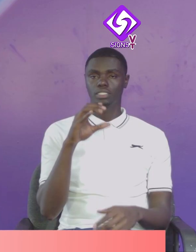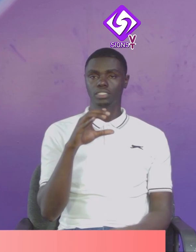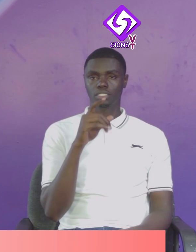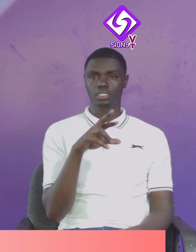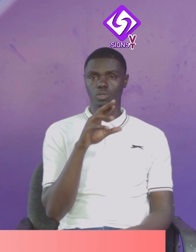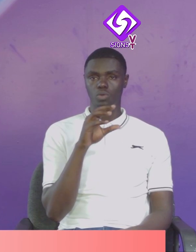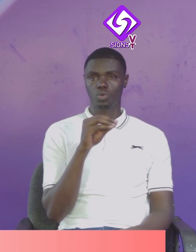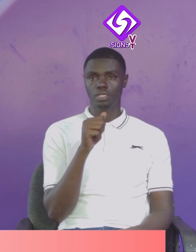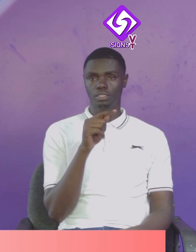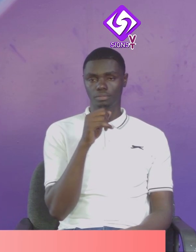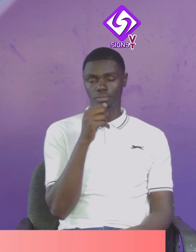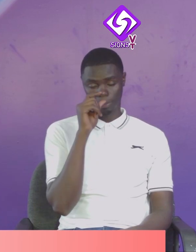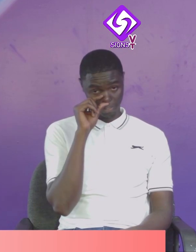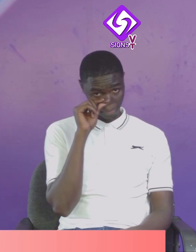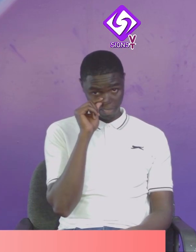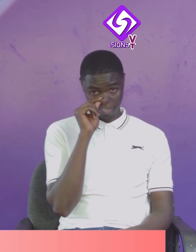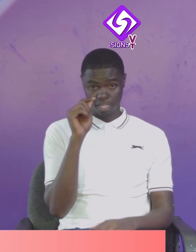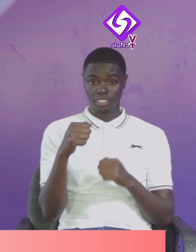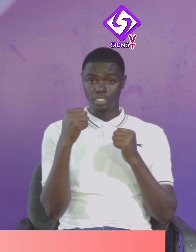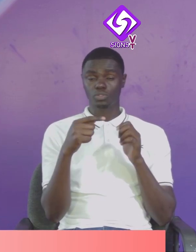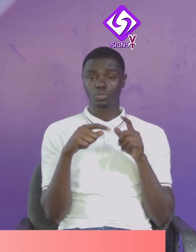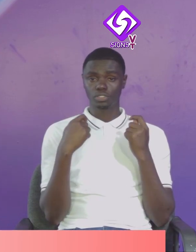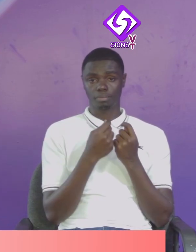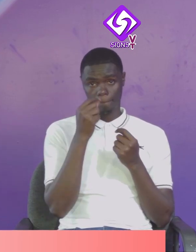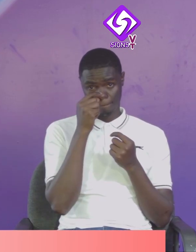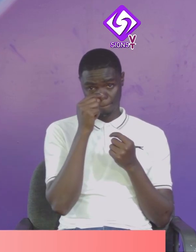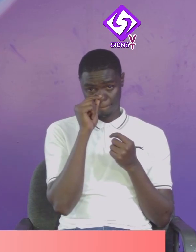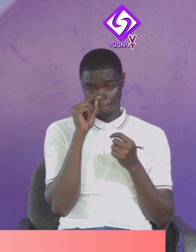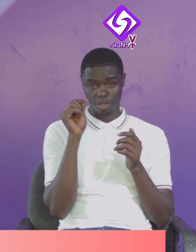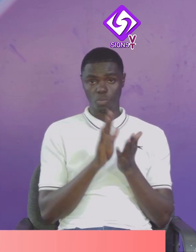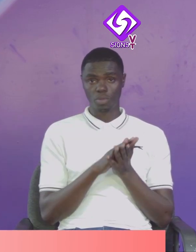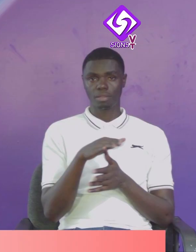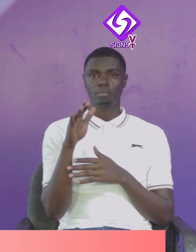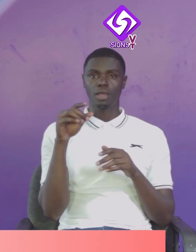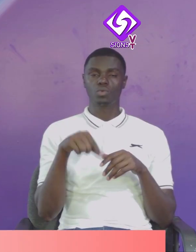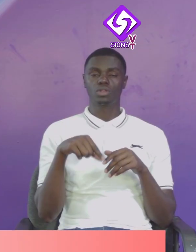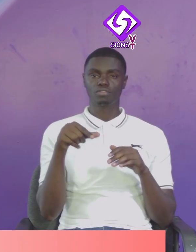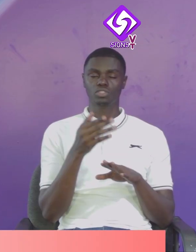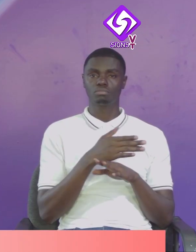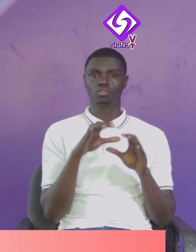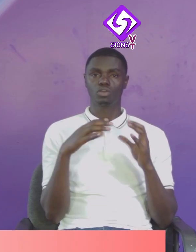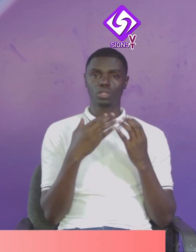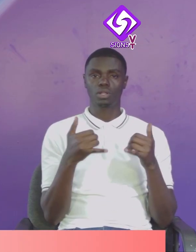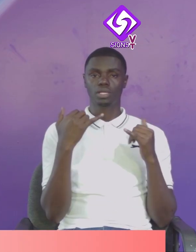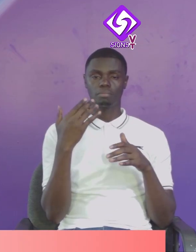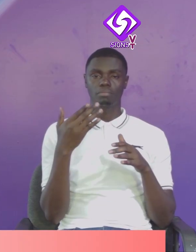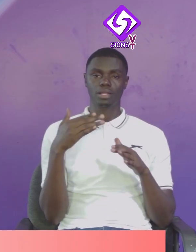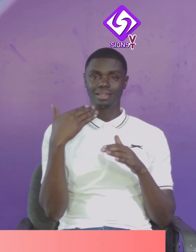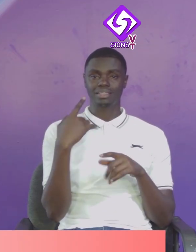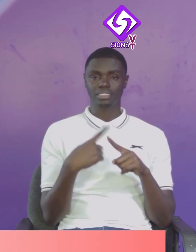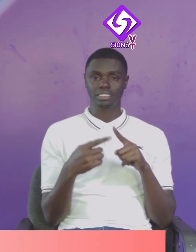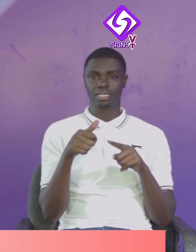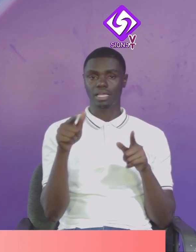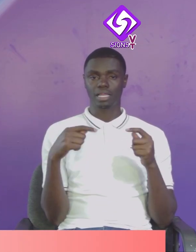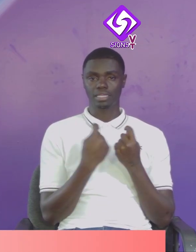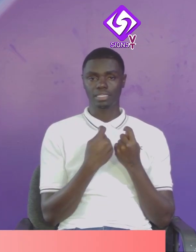a formidable team. It's a really strong side, and with their qualification ahead of the World Cup next year, other teams